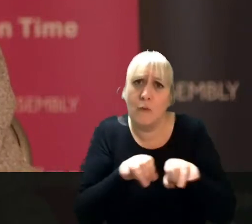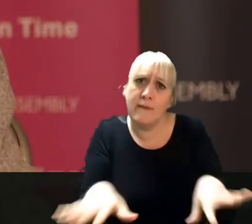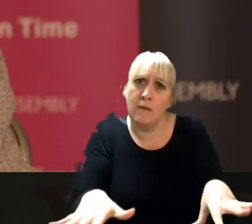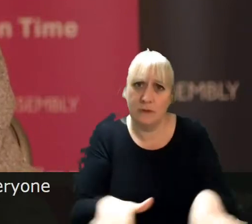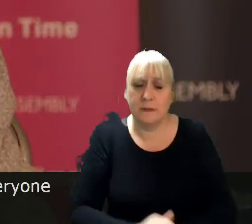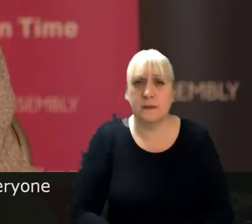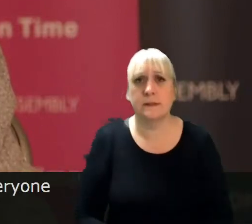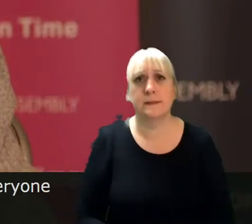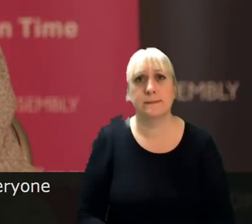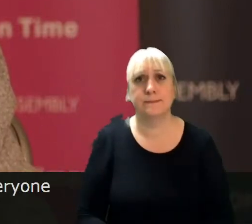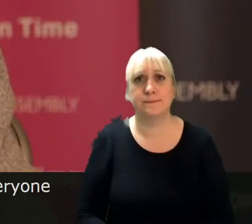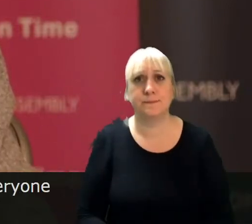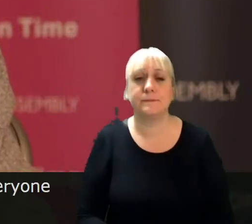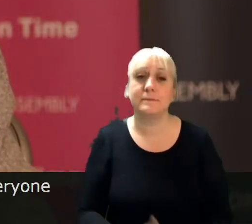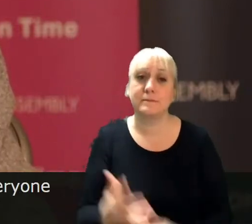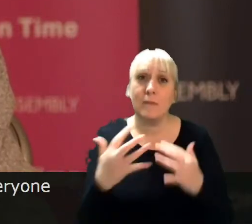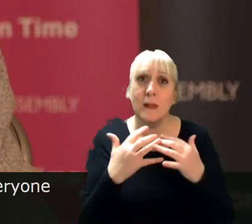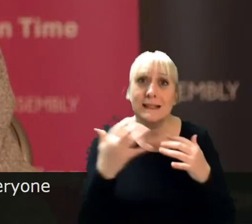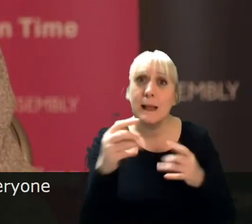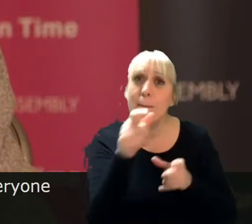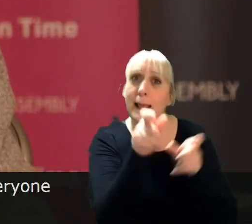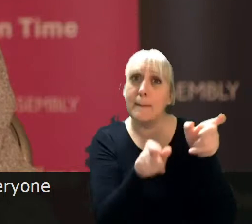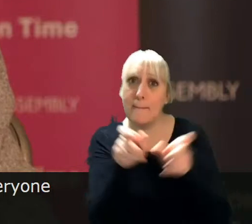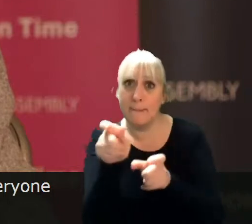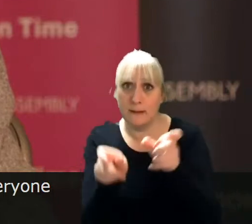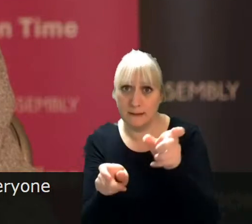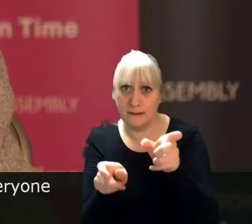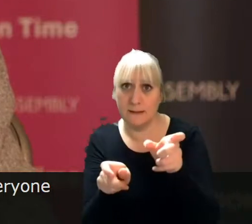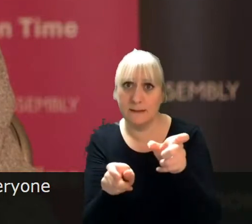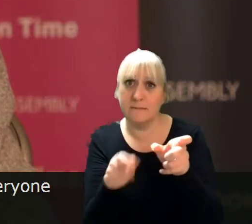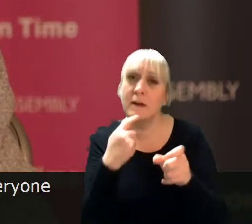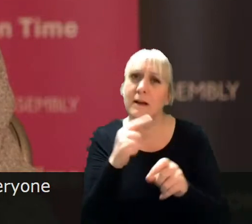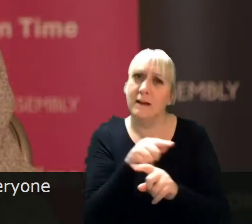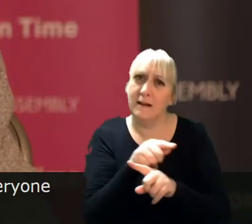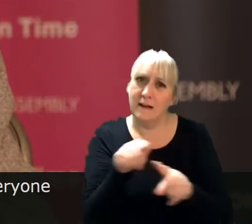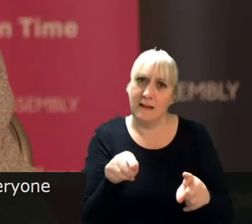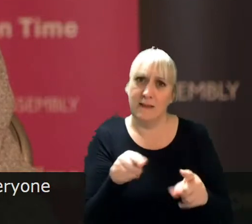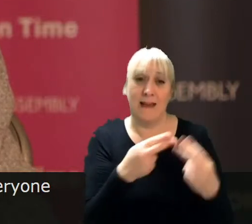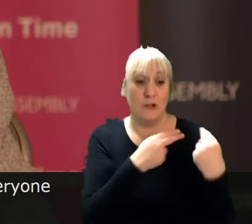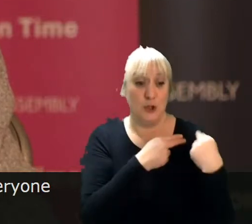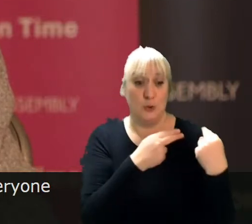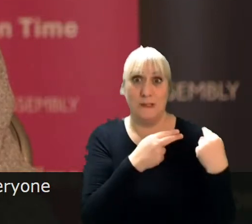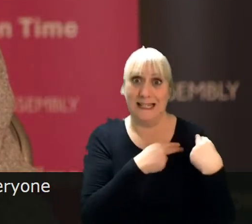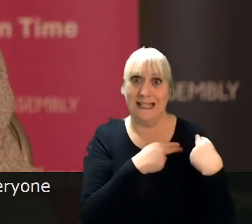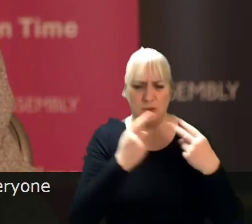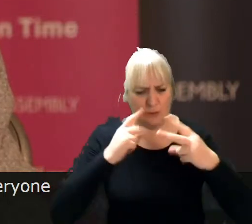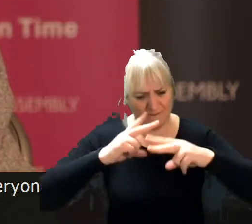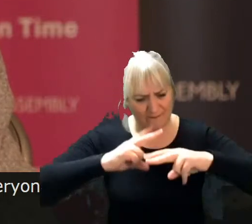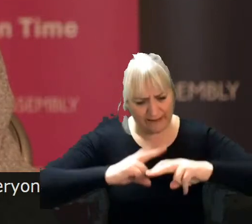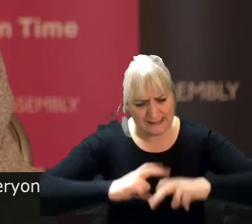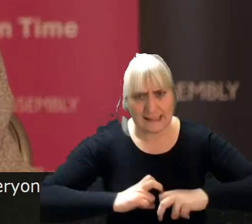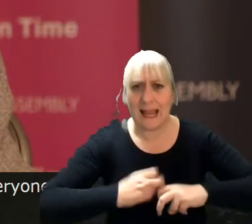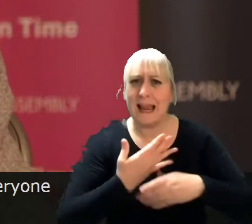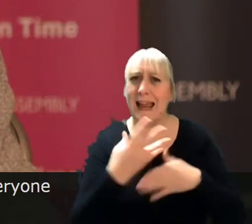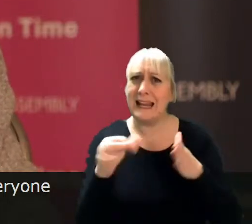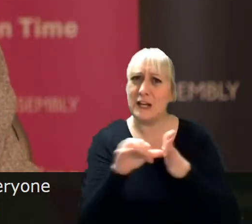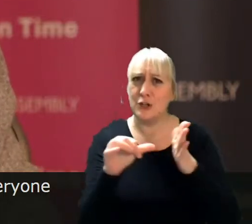Assembly members have a duty to you as Londoners to investigate the issues that impact your